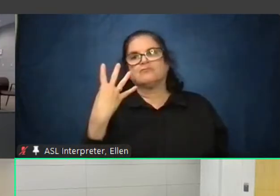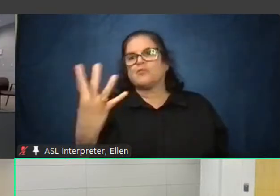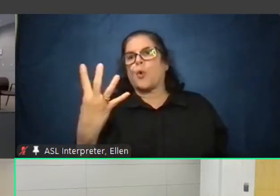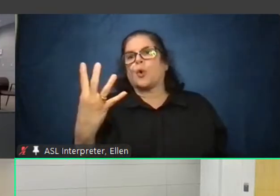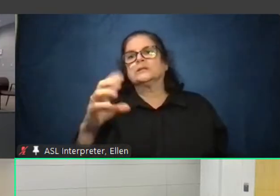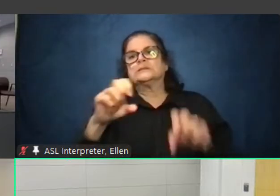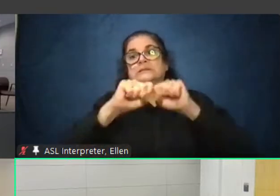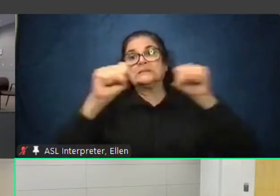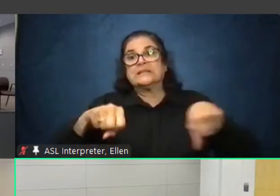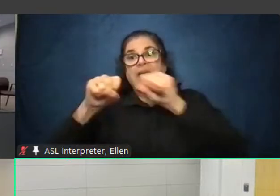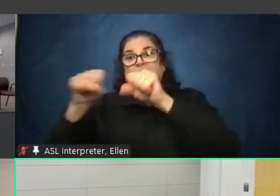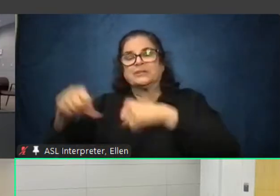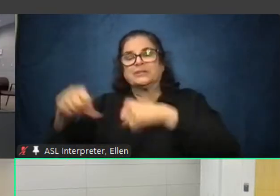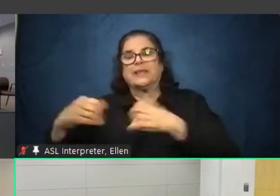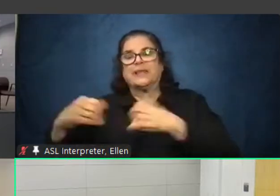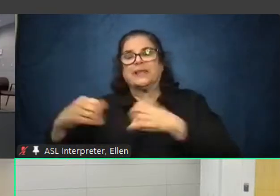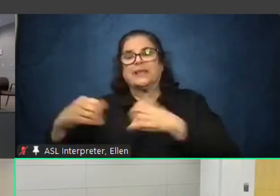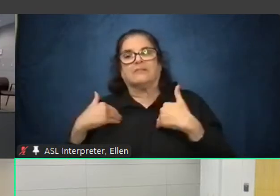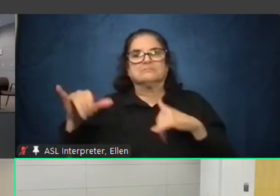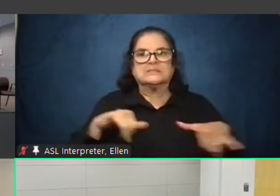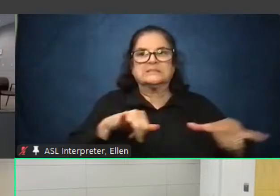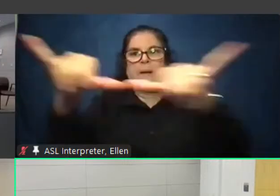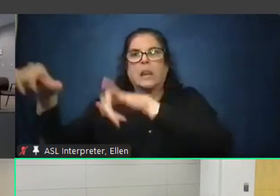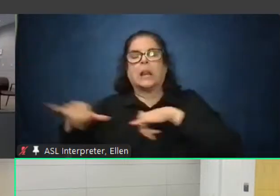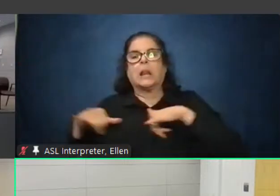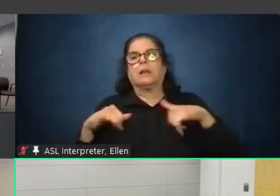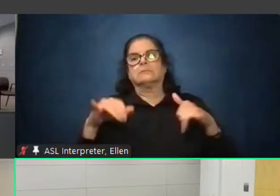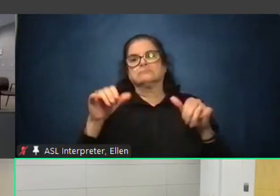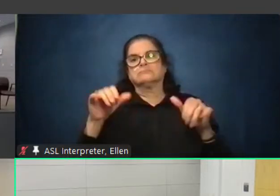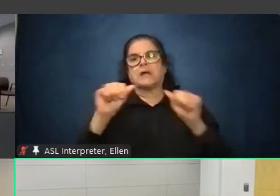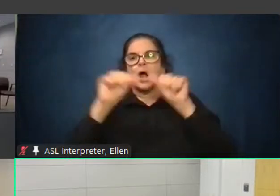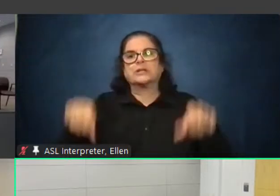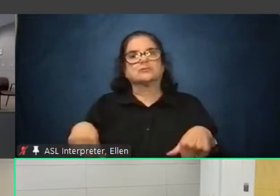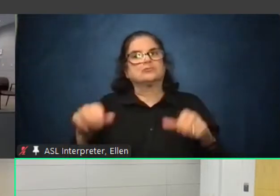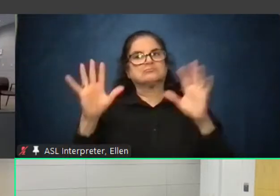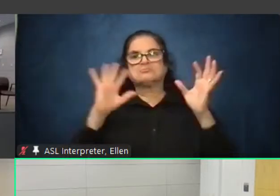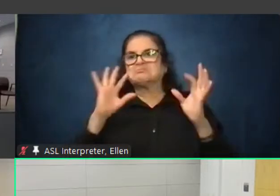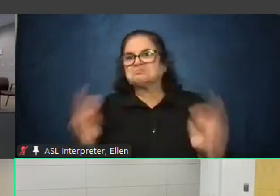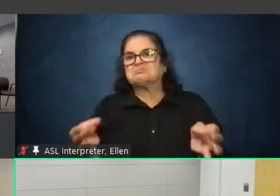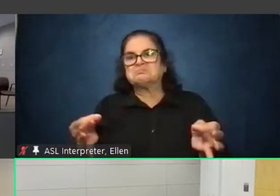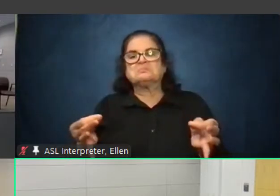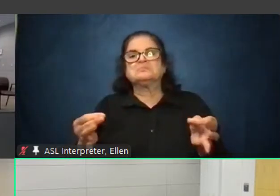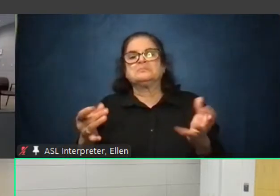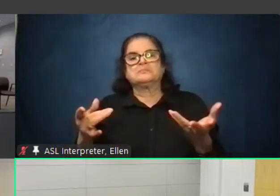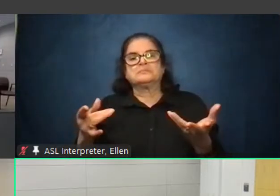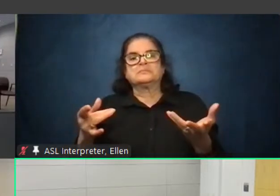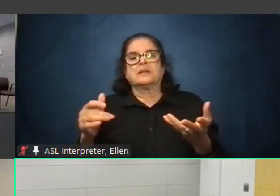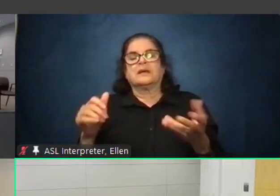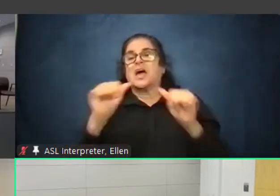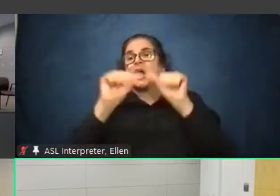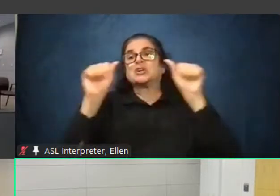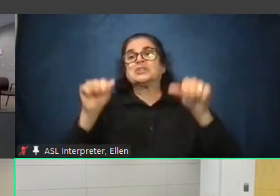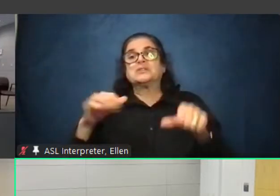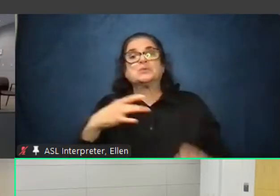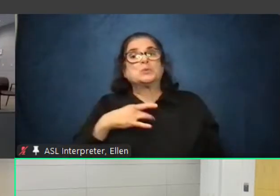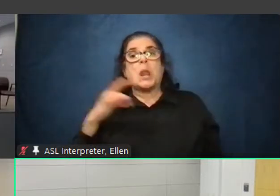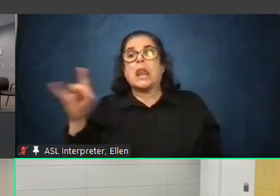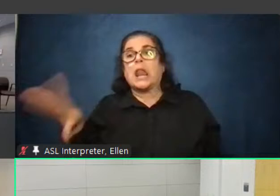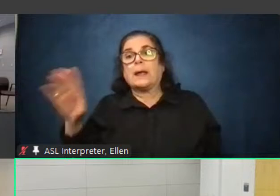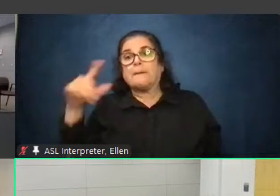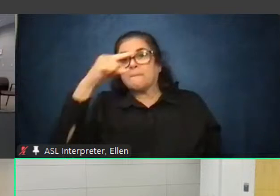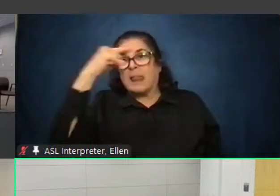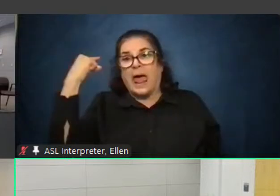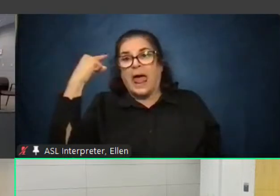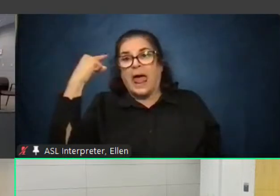them. It's an accent that the architect chose. I will tell you that architects right now really like black as a color for brick. It's